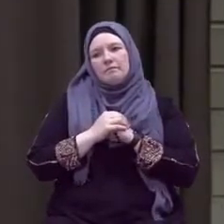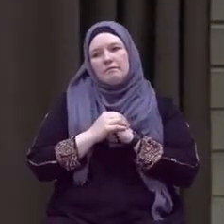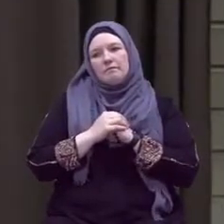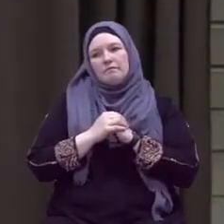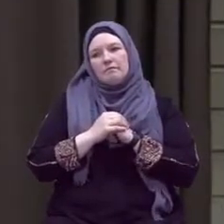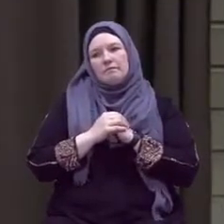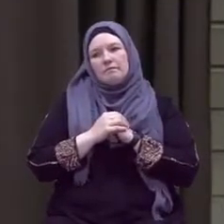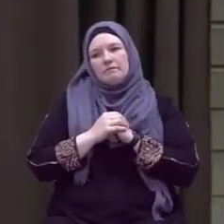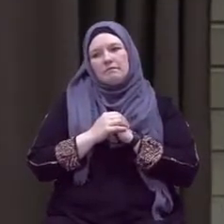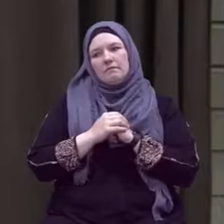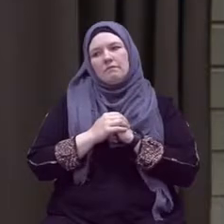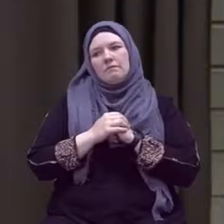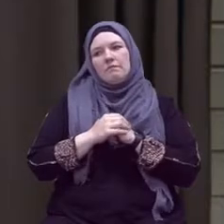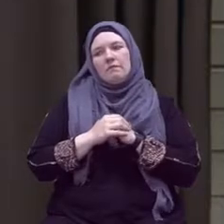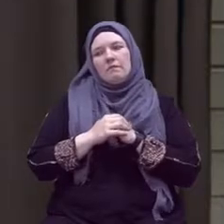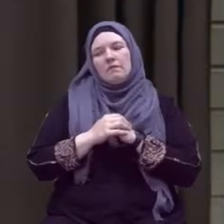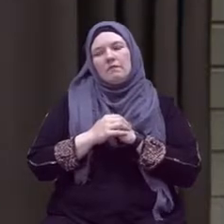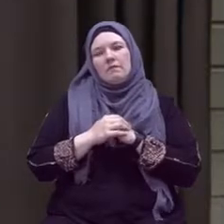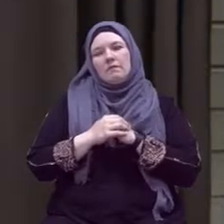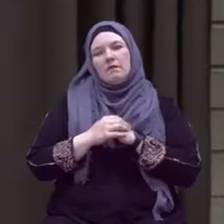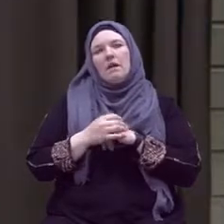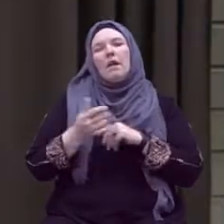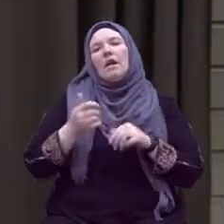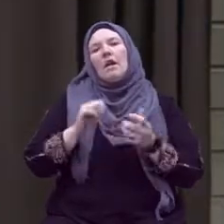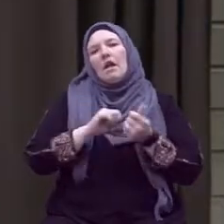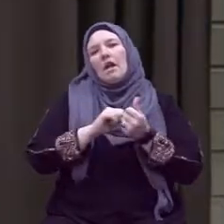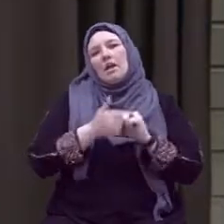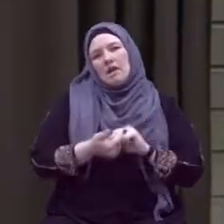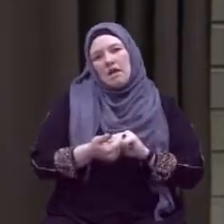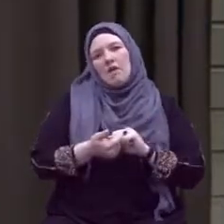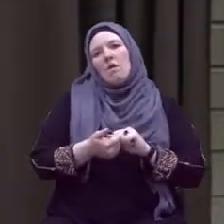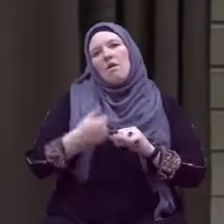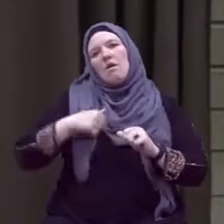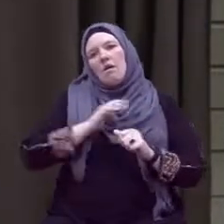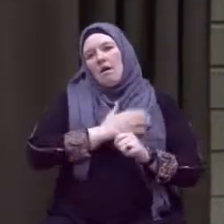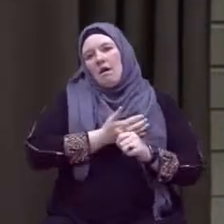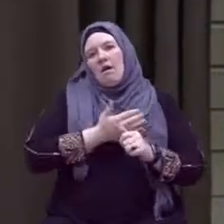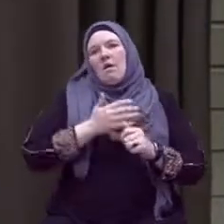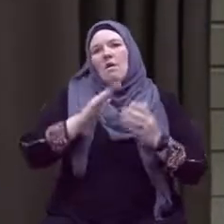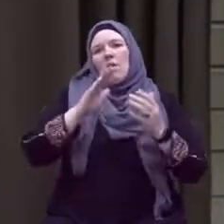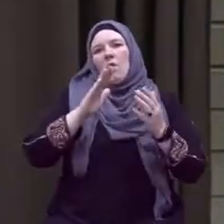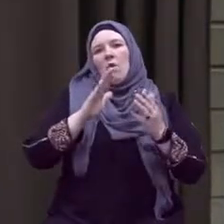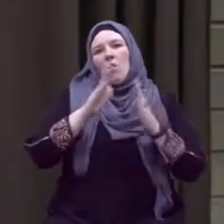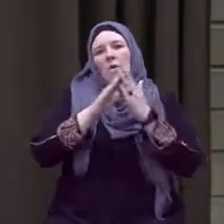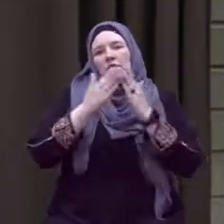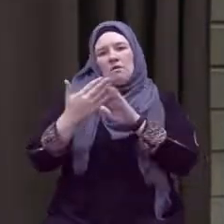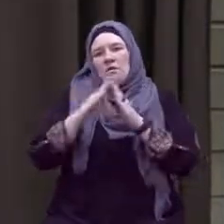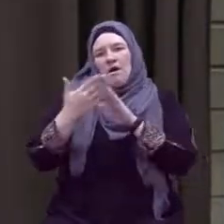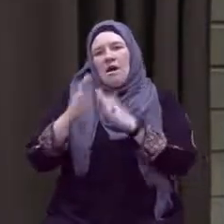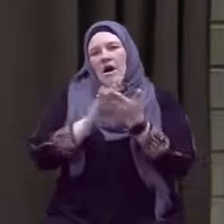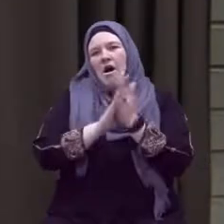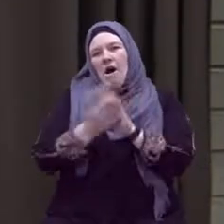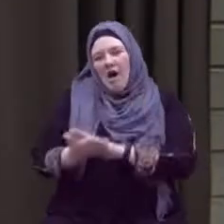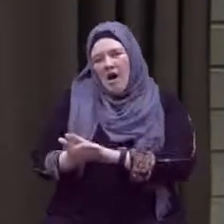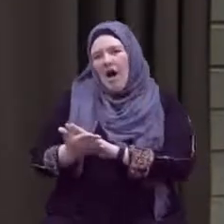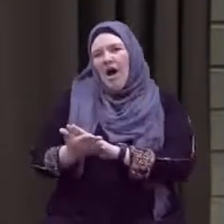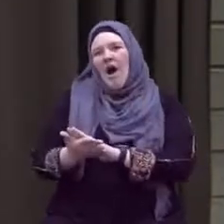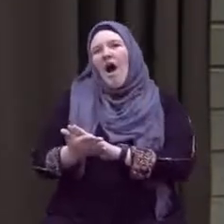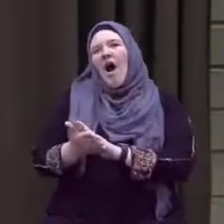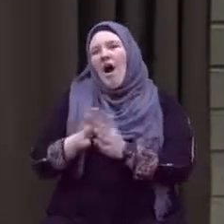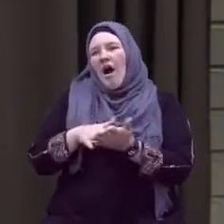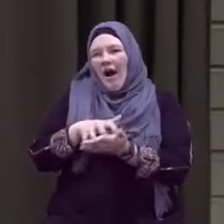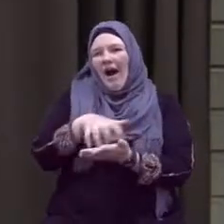of Islam to take advantage of our ummah. This is the purpose of this series of khutab and